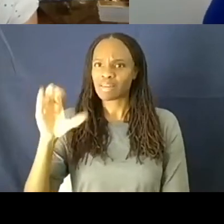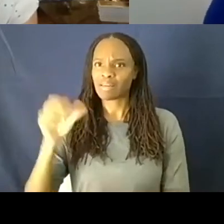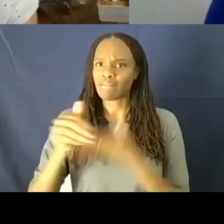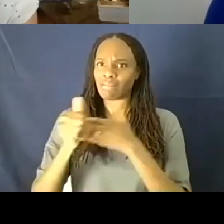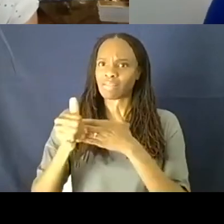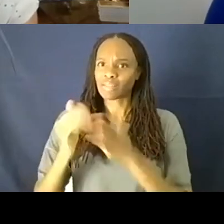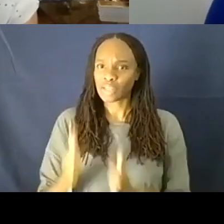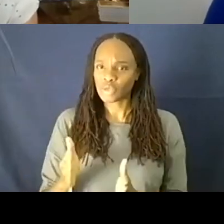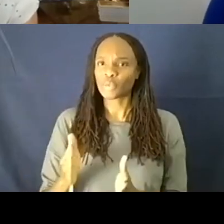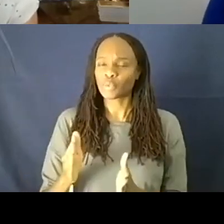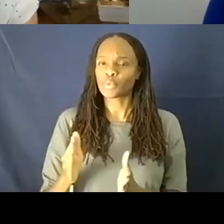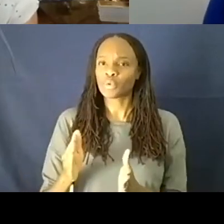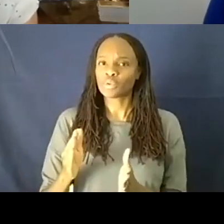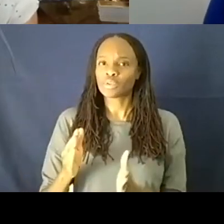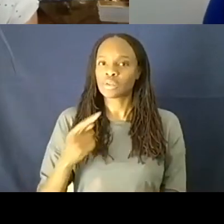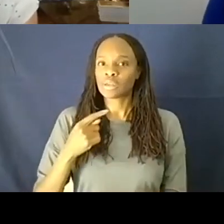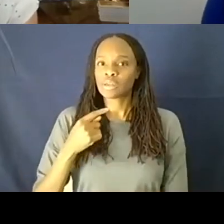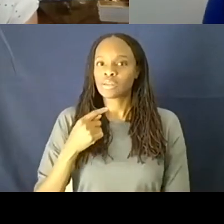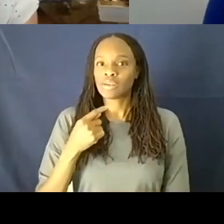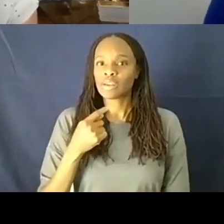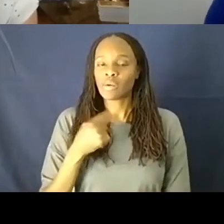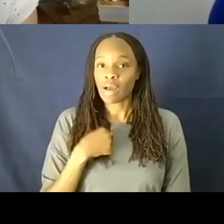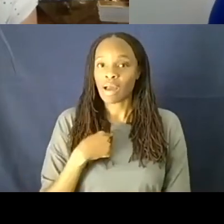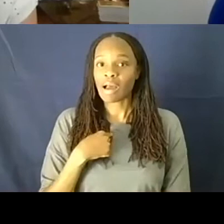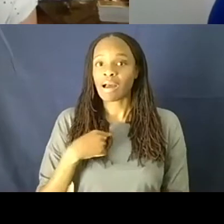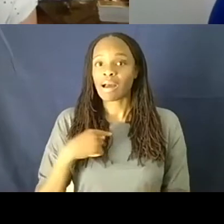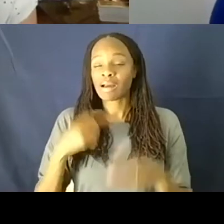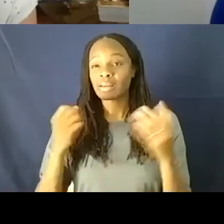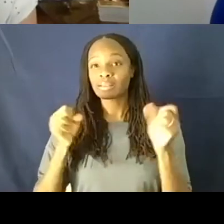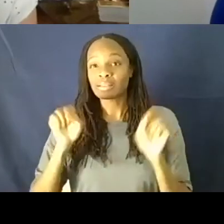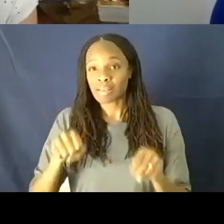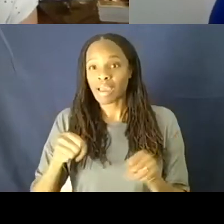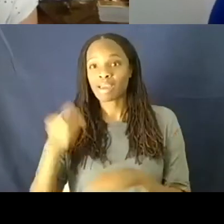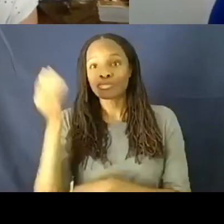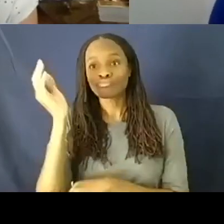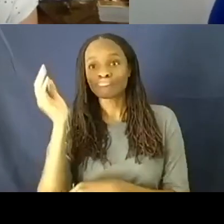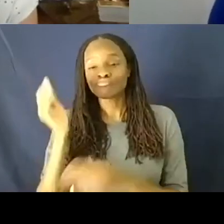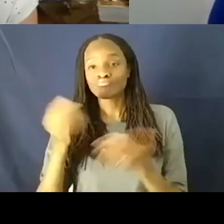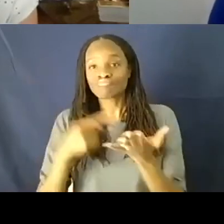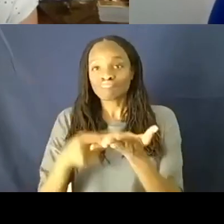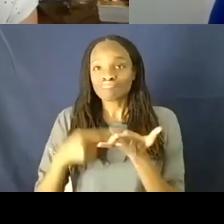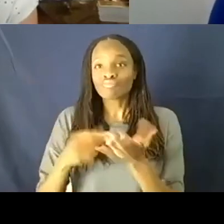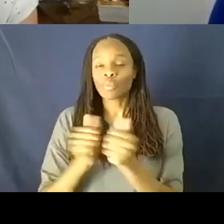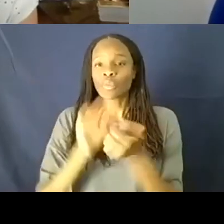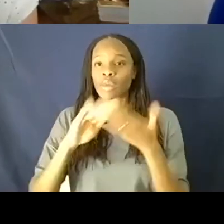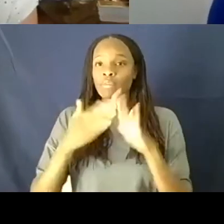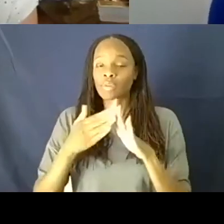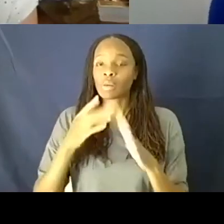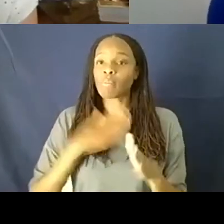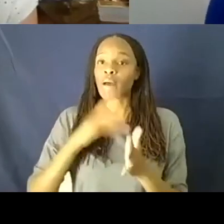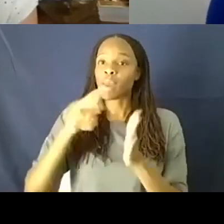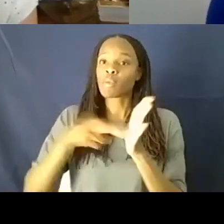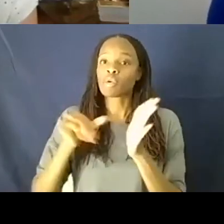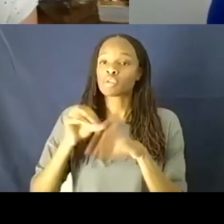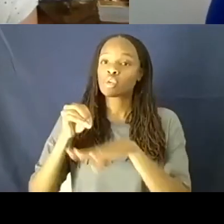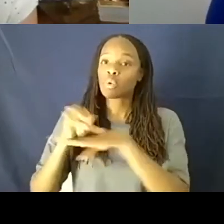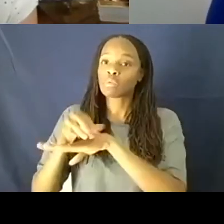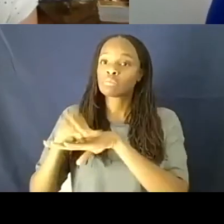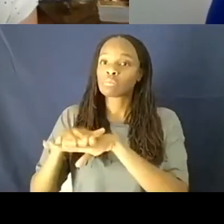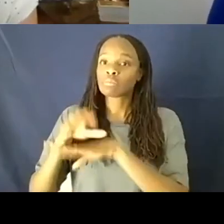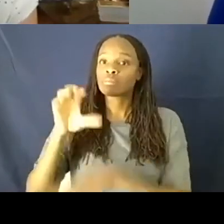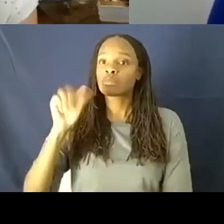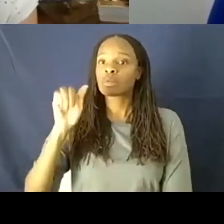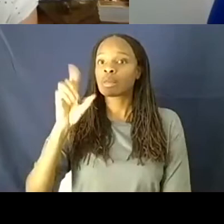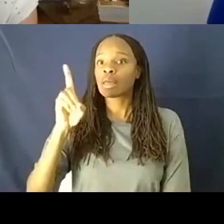can, speak with the community. Although my role is more advisory, it's also so important because I'm more connected to